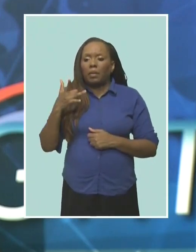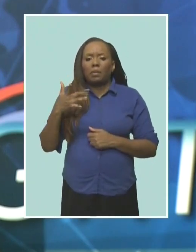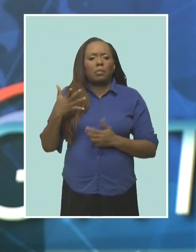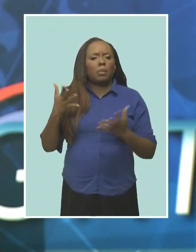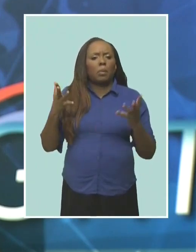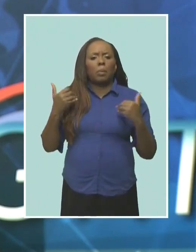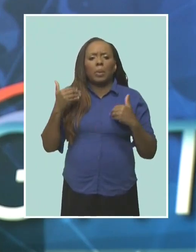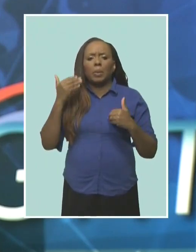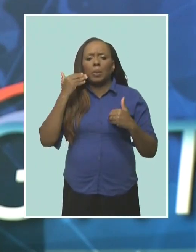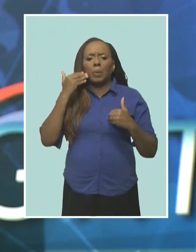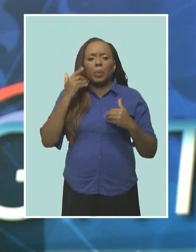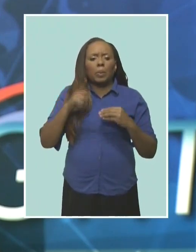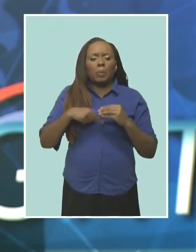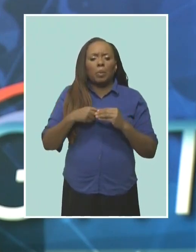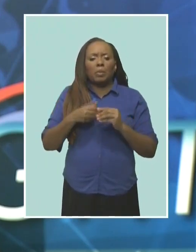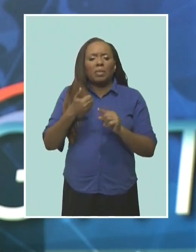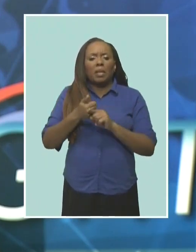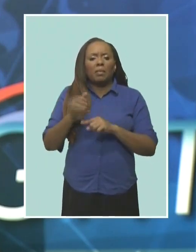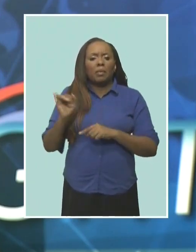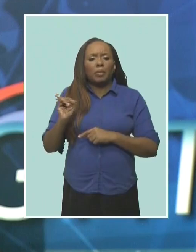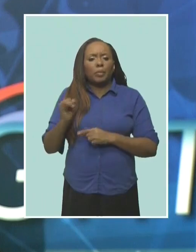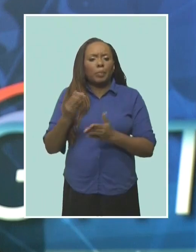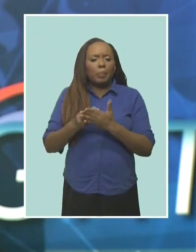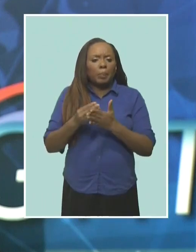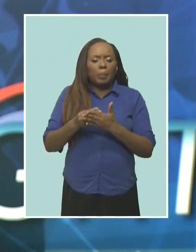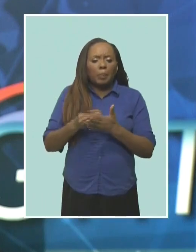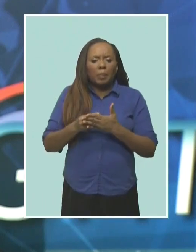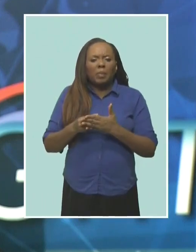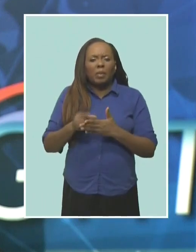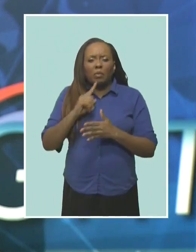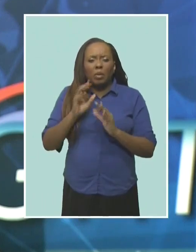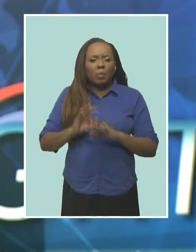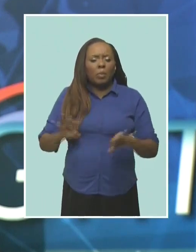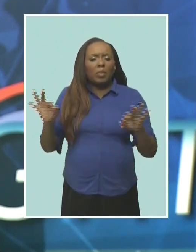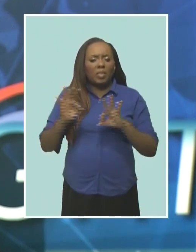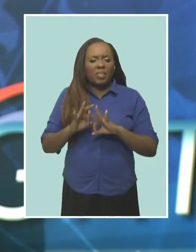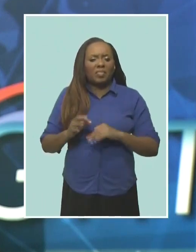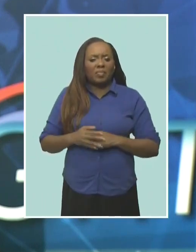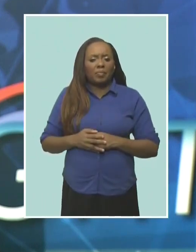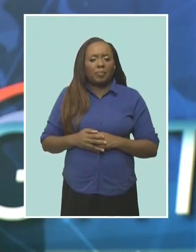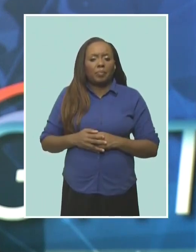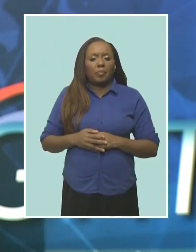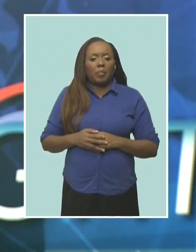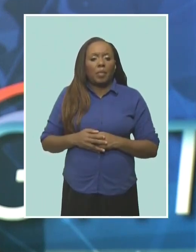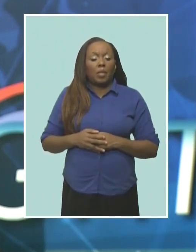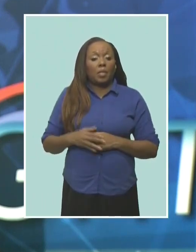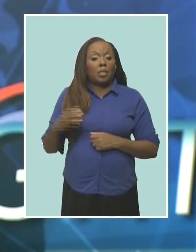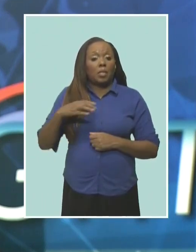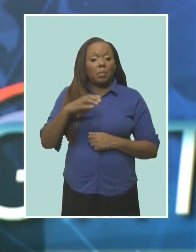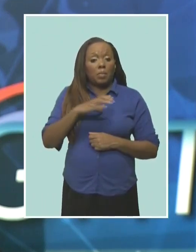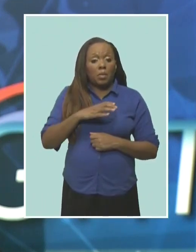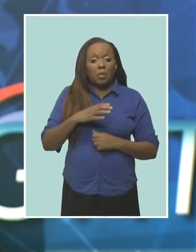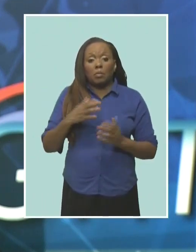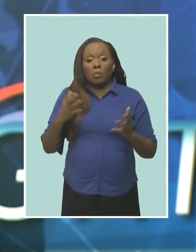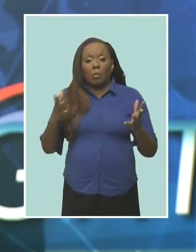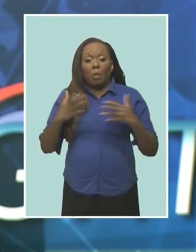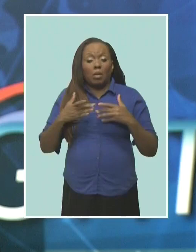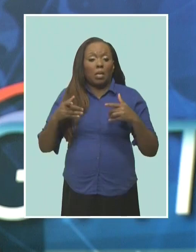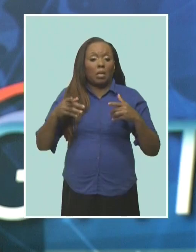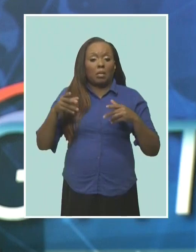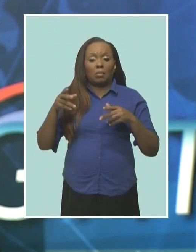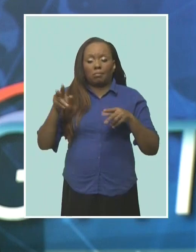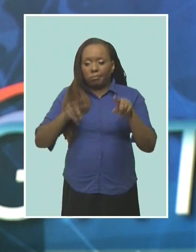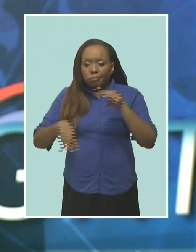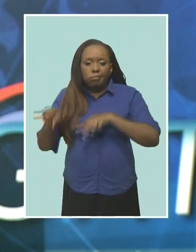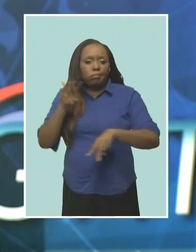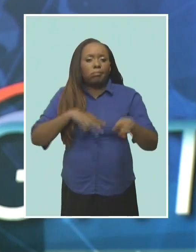to the self-insurance fund that is the subject of the matter. The Commission's interest is therefore specific to its mandate to supervise